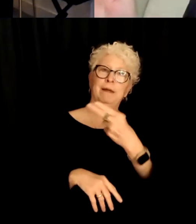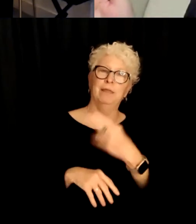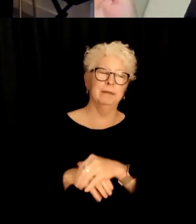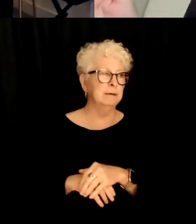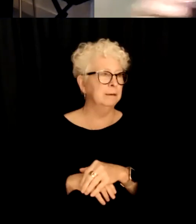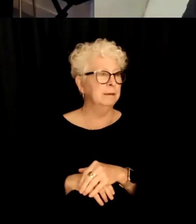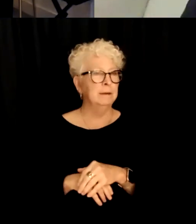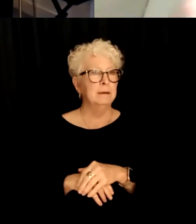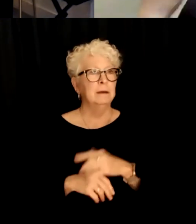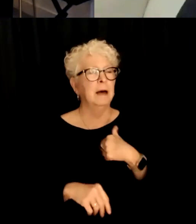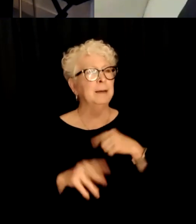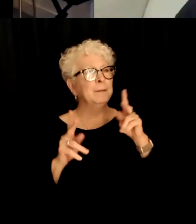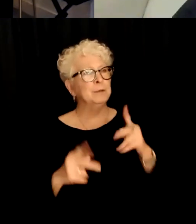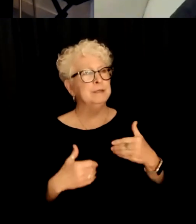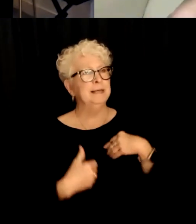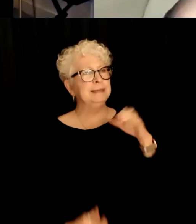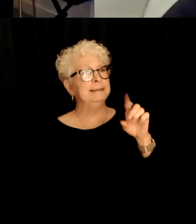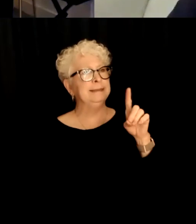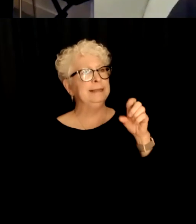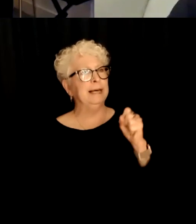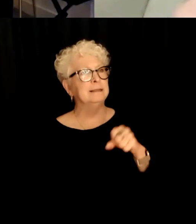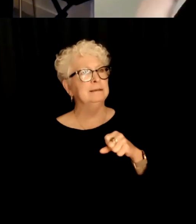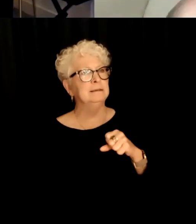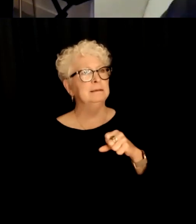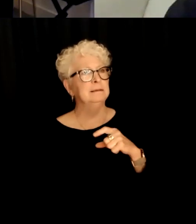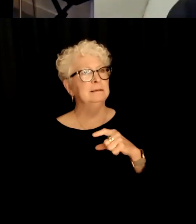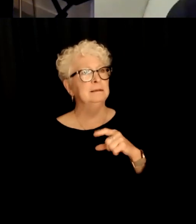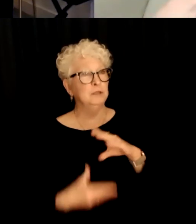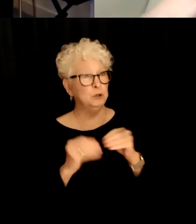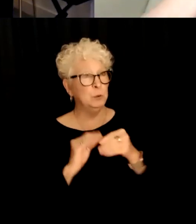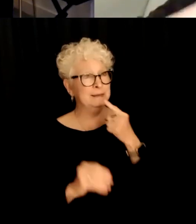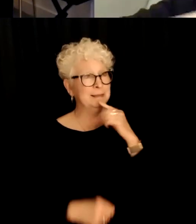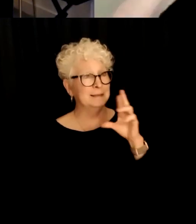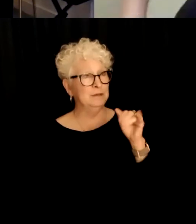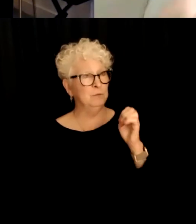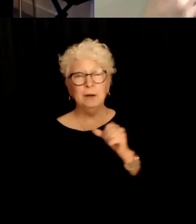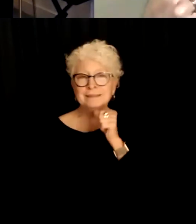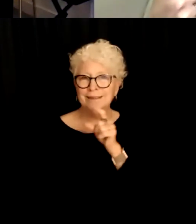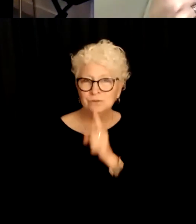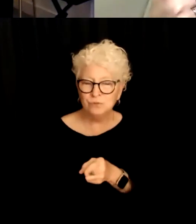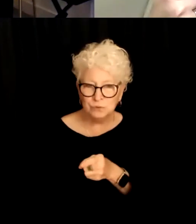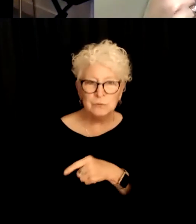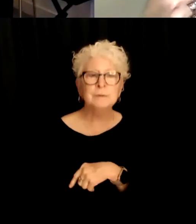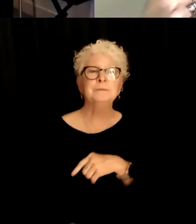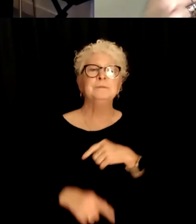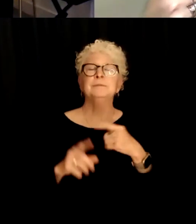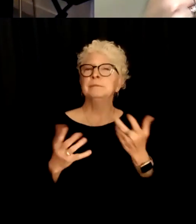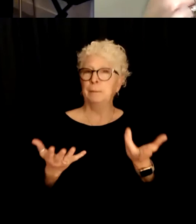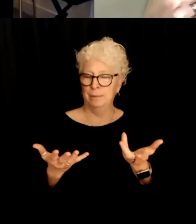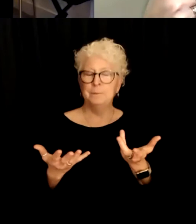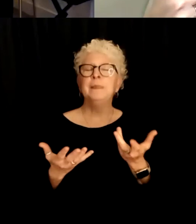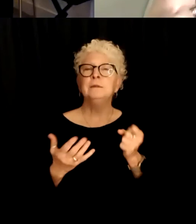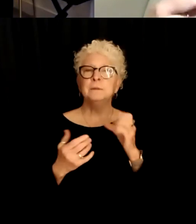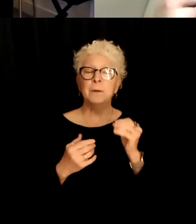which it's not, right? And I don't have community, and I don't have any sense of the prevalence of this.